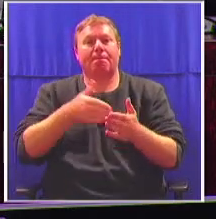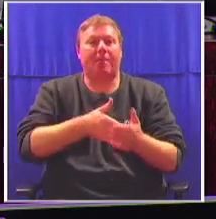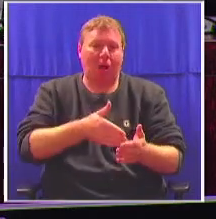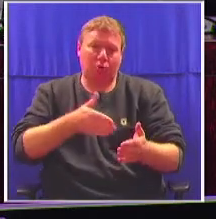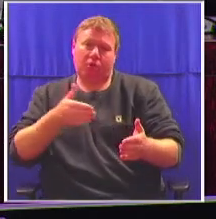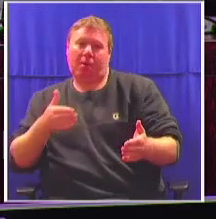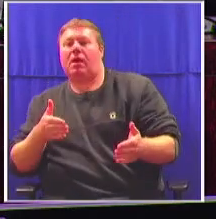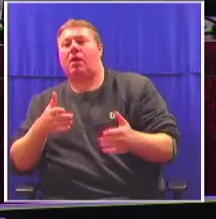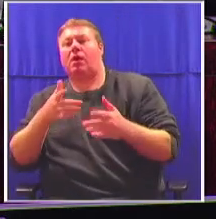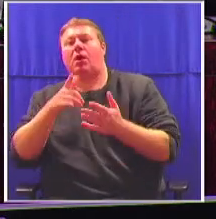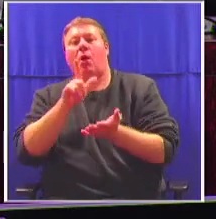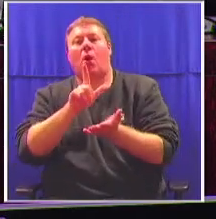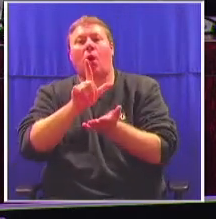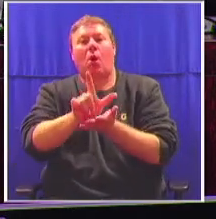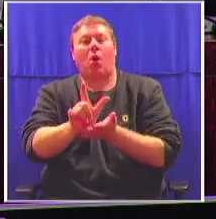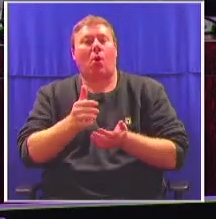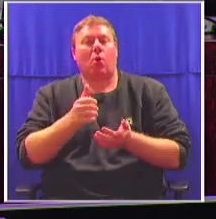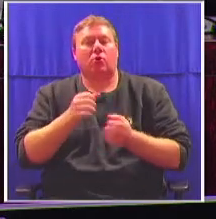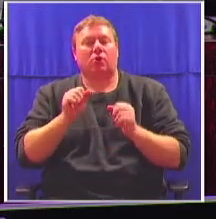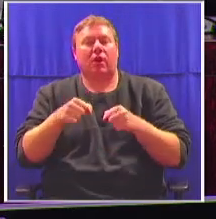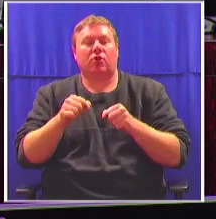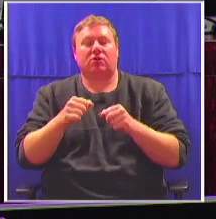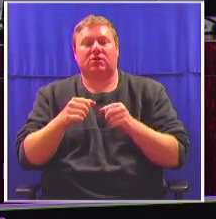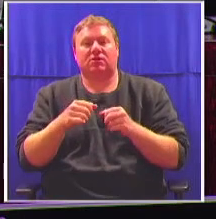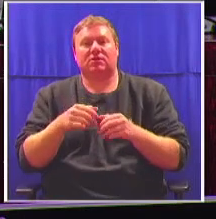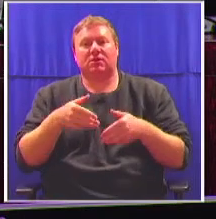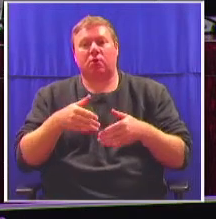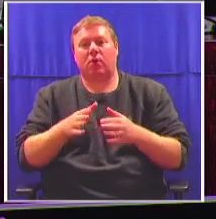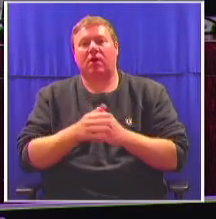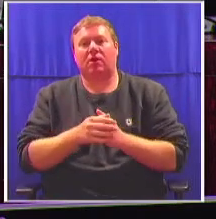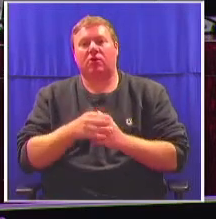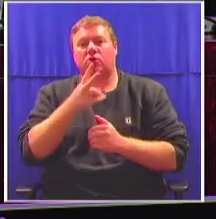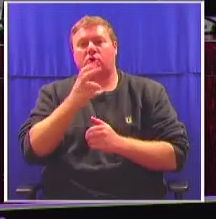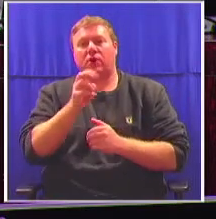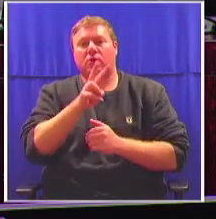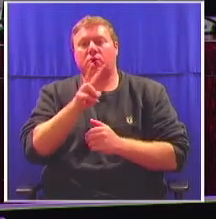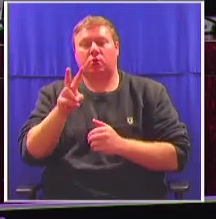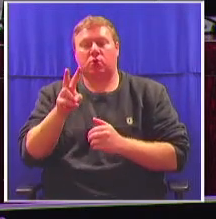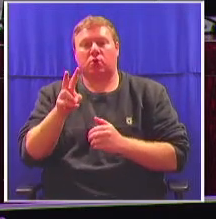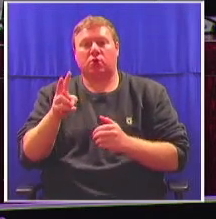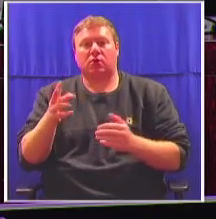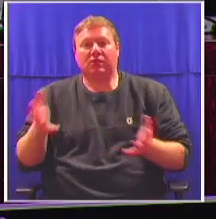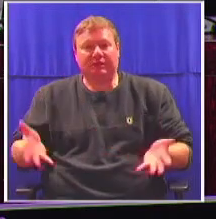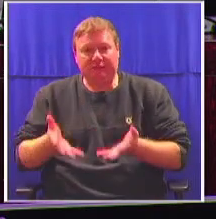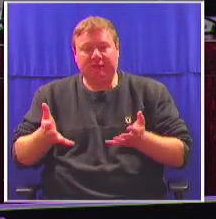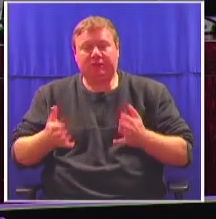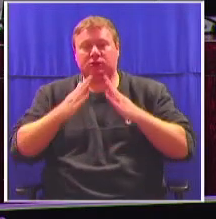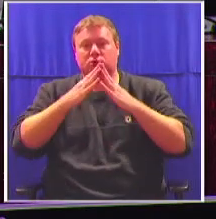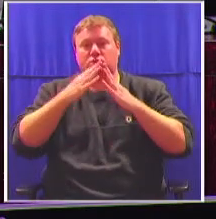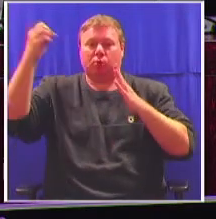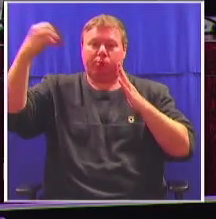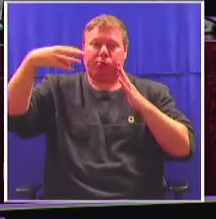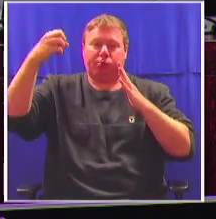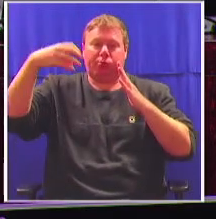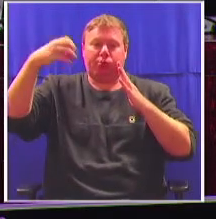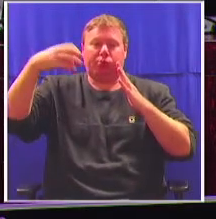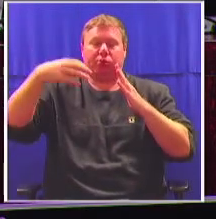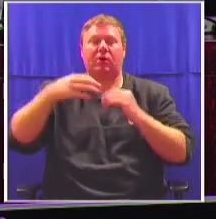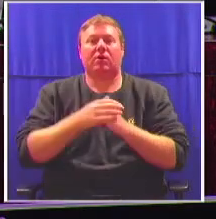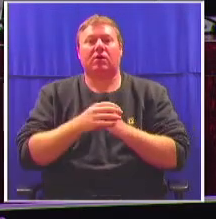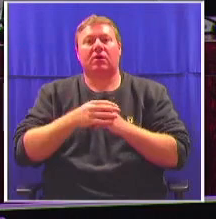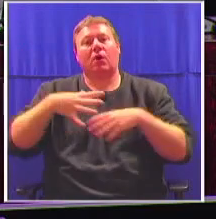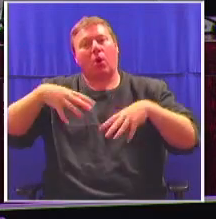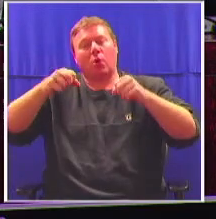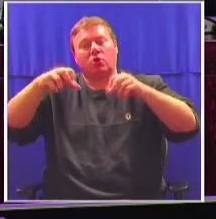was introduced in 2022 to incentivize rooftop solar investments to reduce the effects of